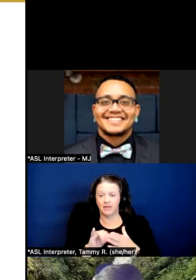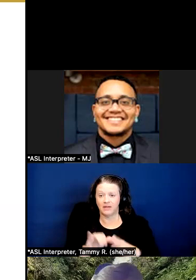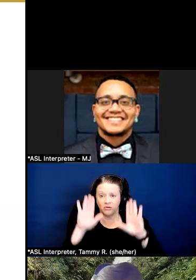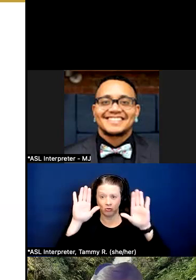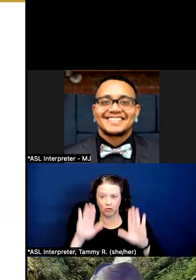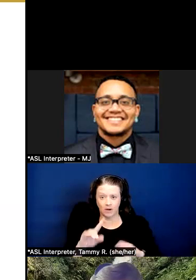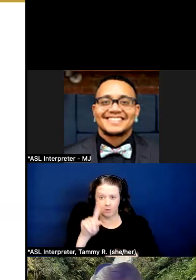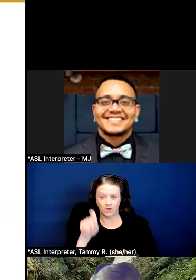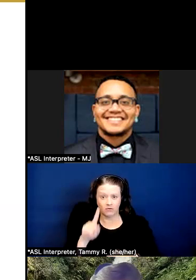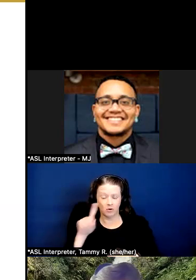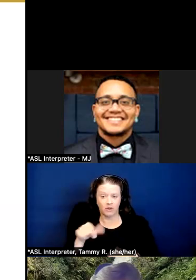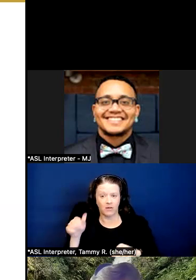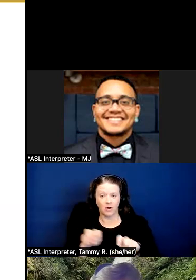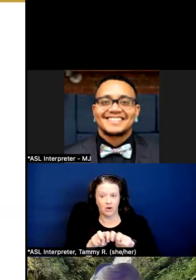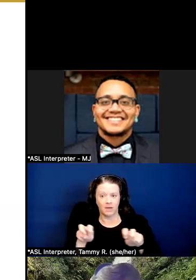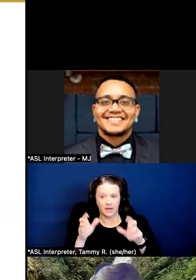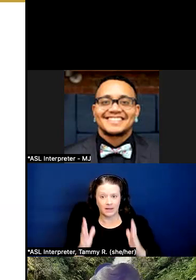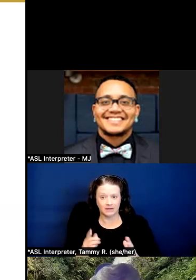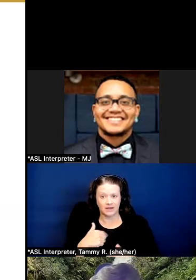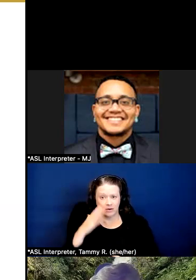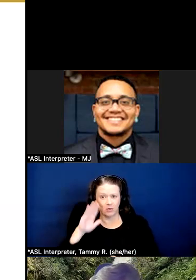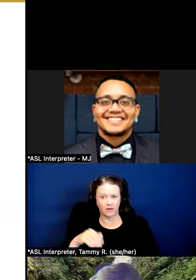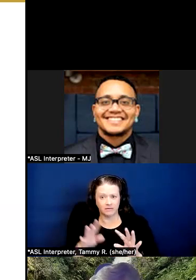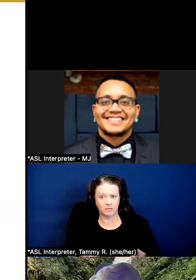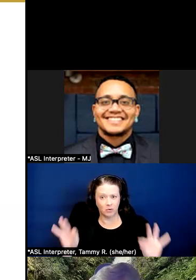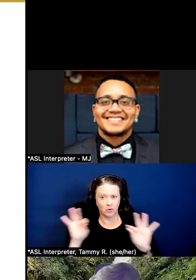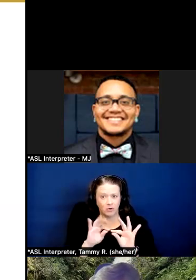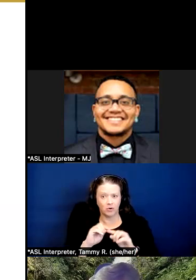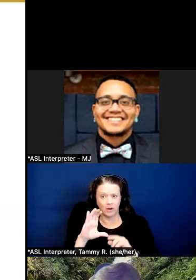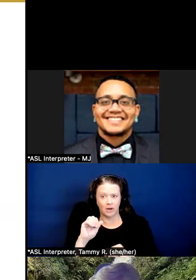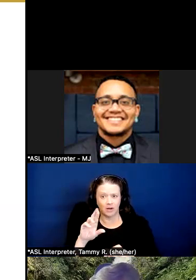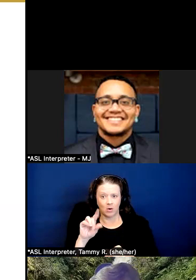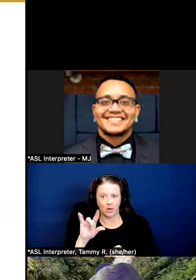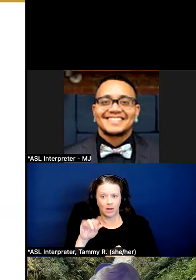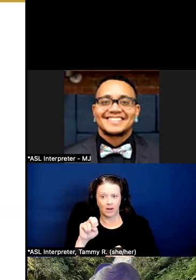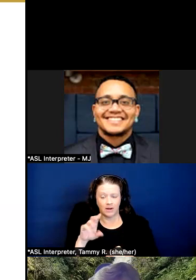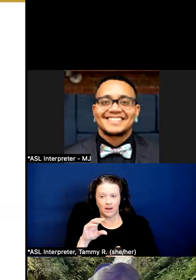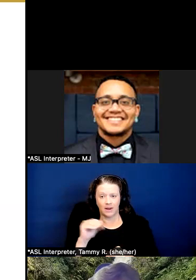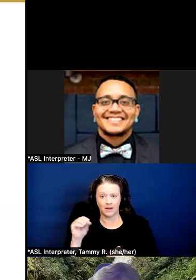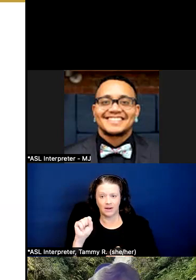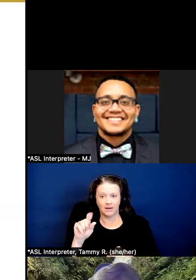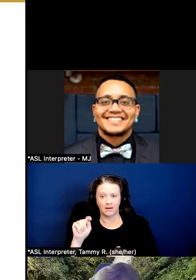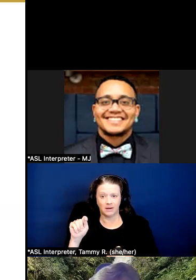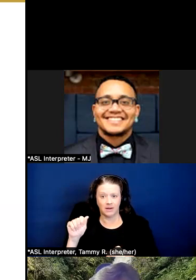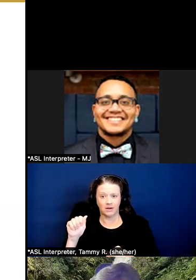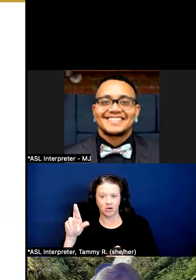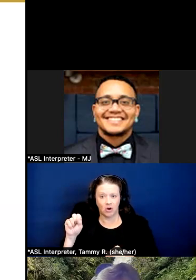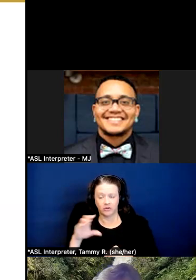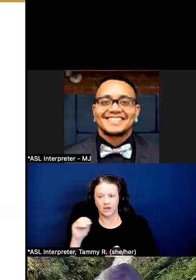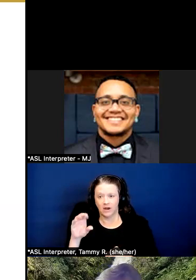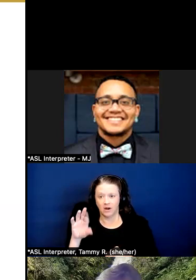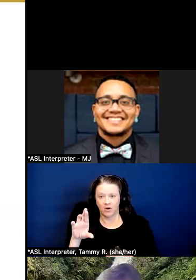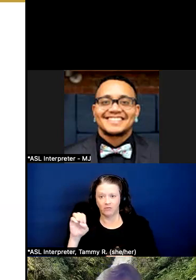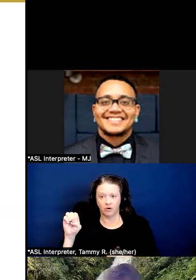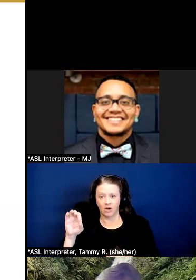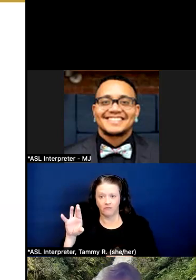the other panelists. I know that this is important to Caroline and STARS, as well as FreeFrom. So I'll pass it on to